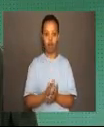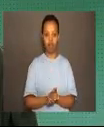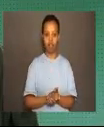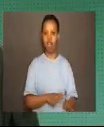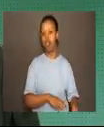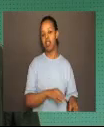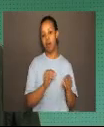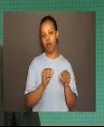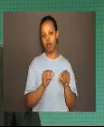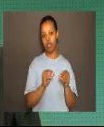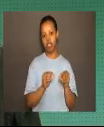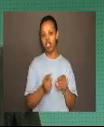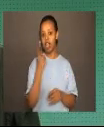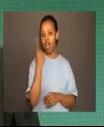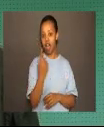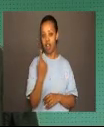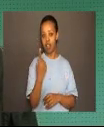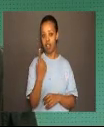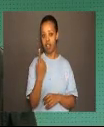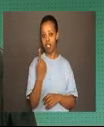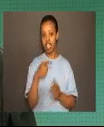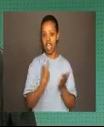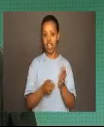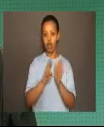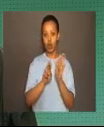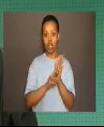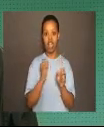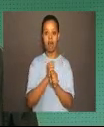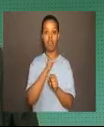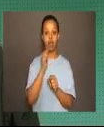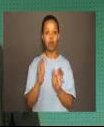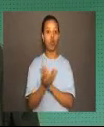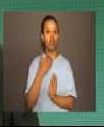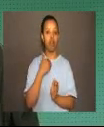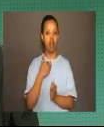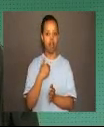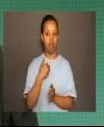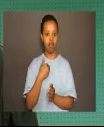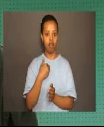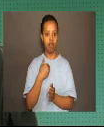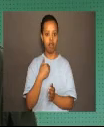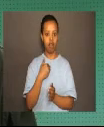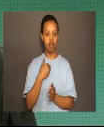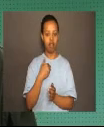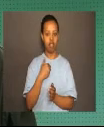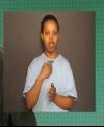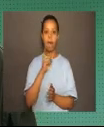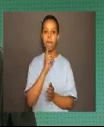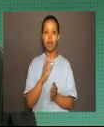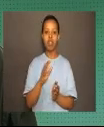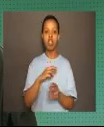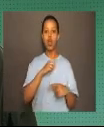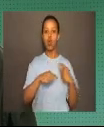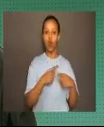Students, there is one exception to this rule. During what normal